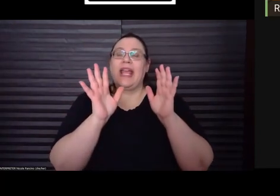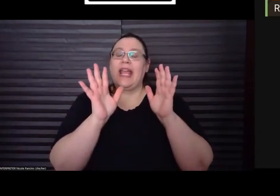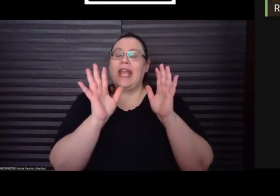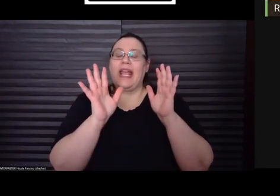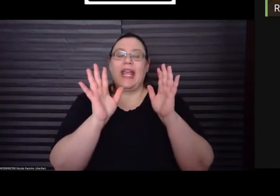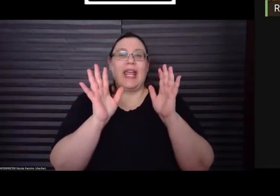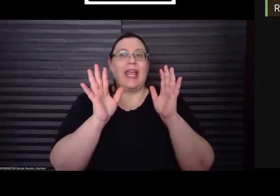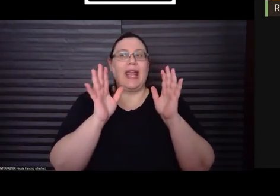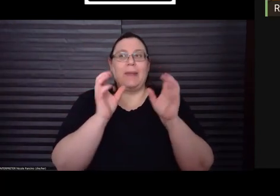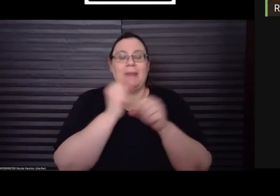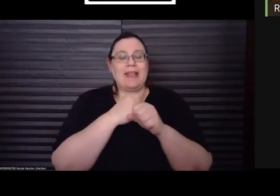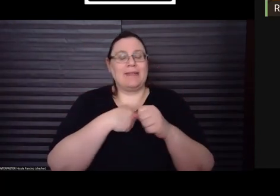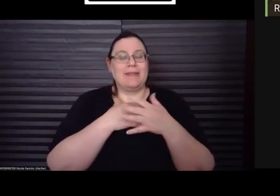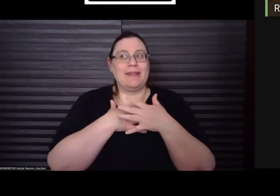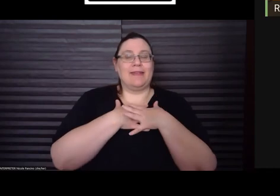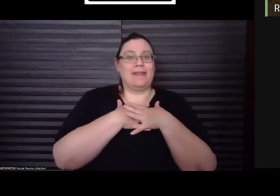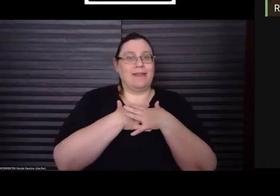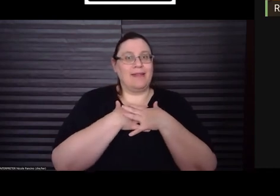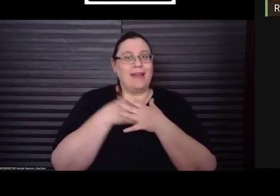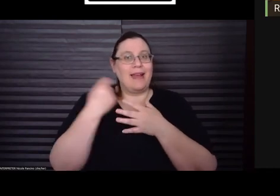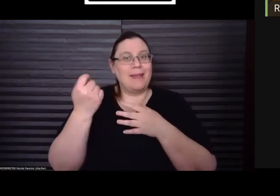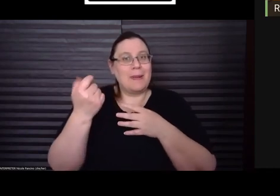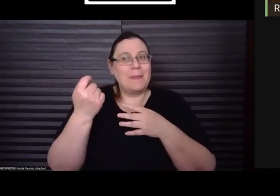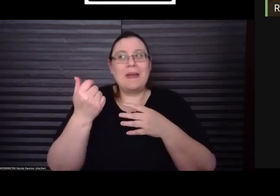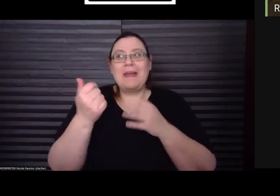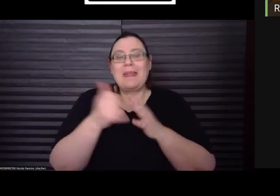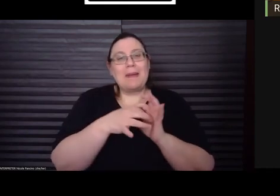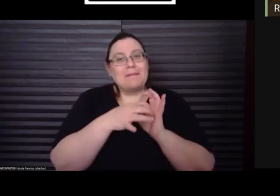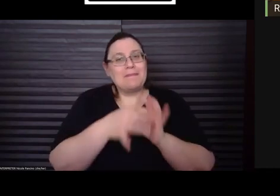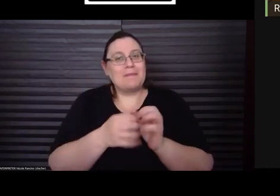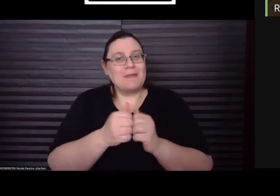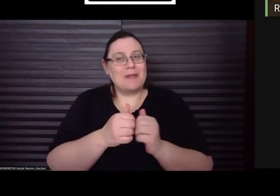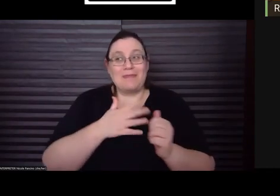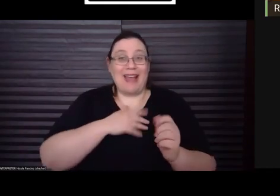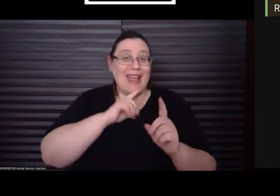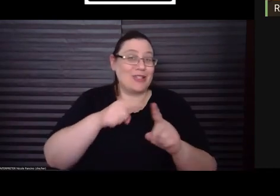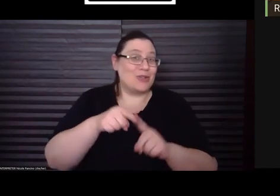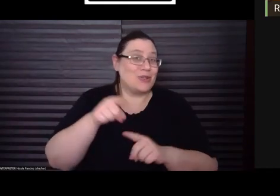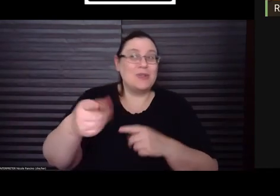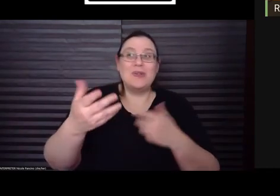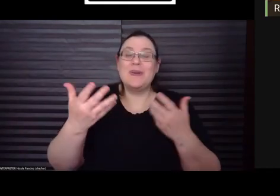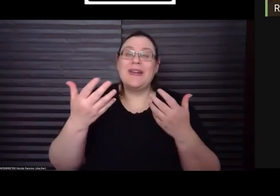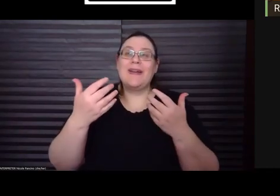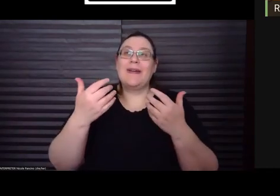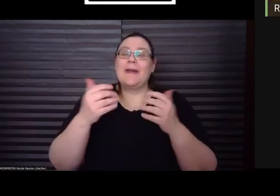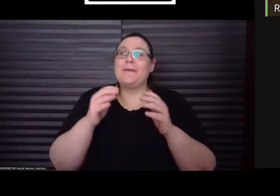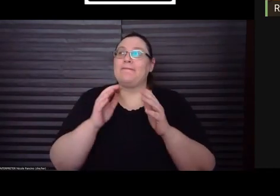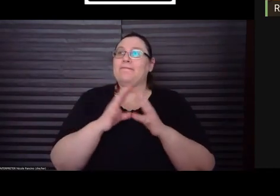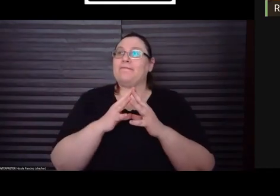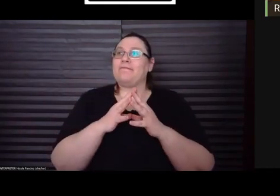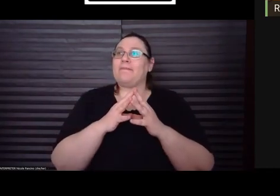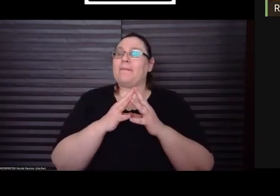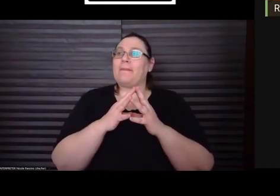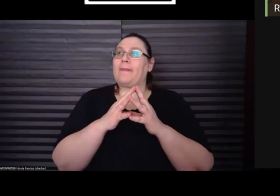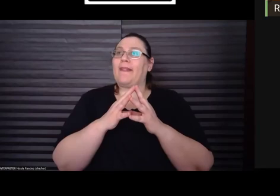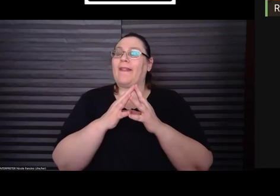like freezes me up a little bit, which I think sort of relates to the answer, which is that I do have this